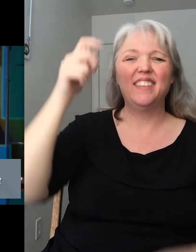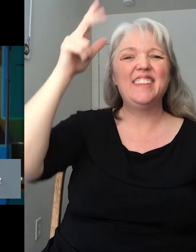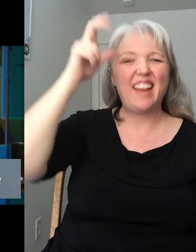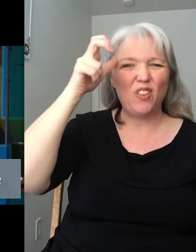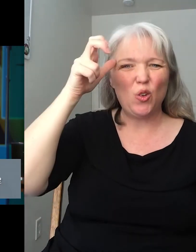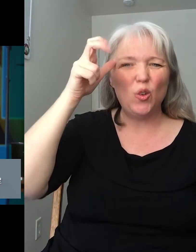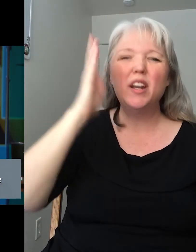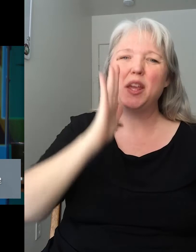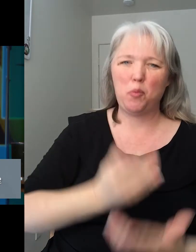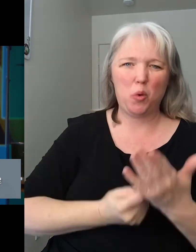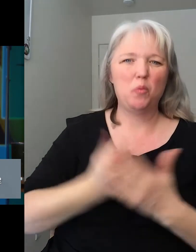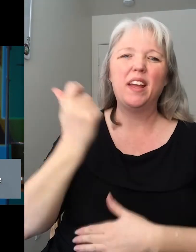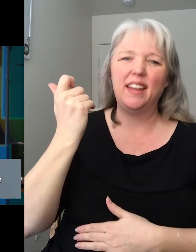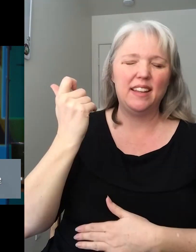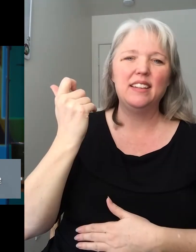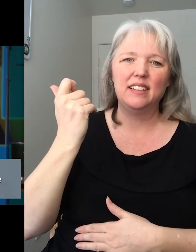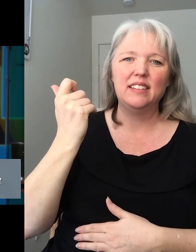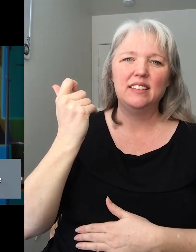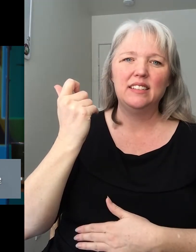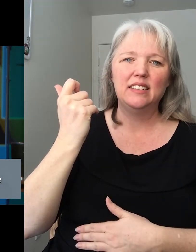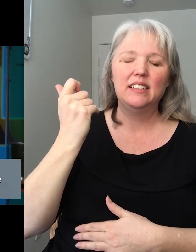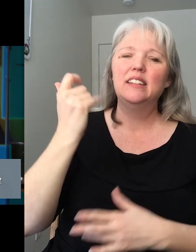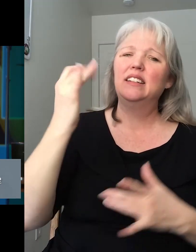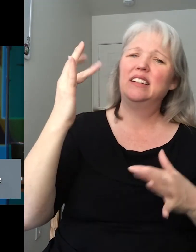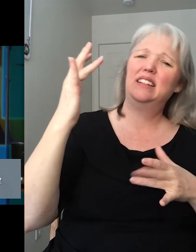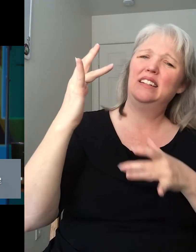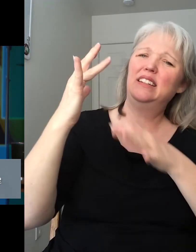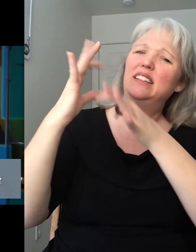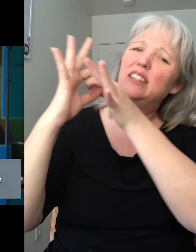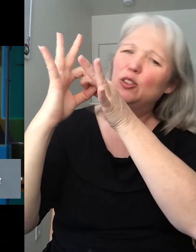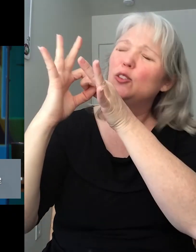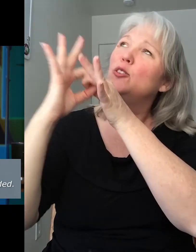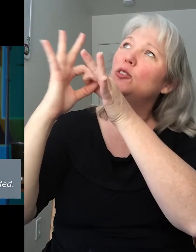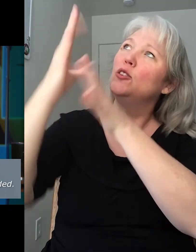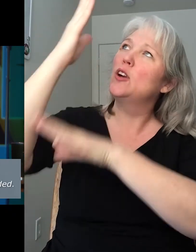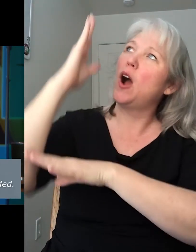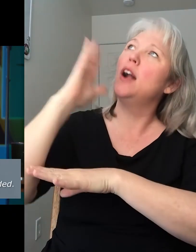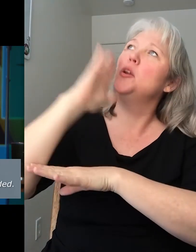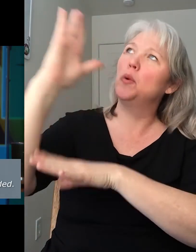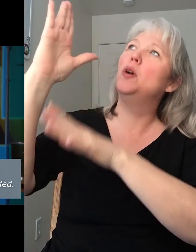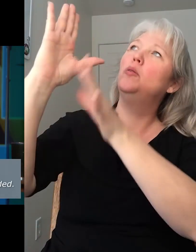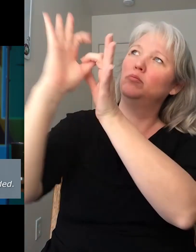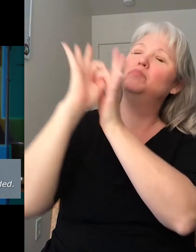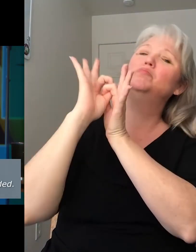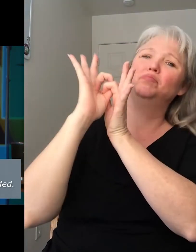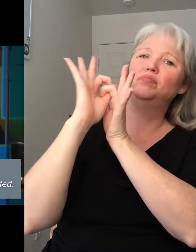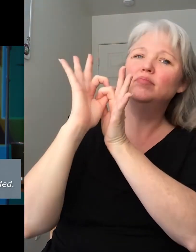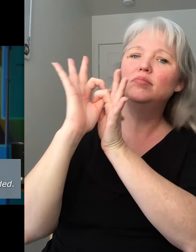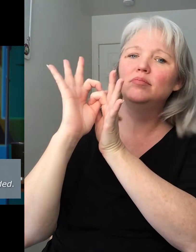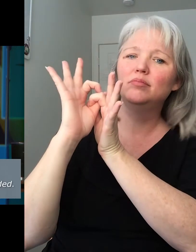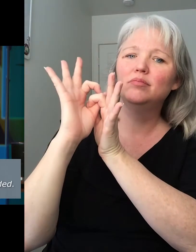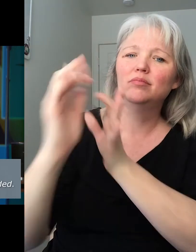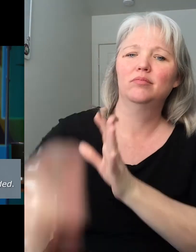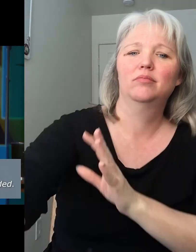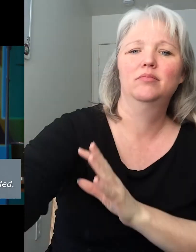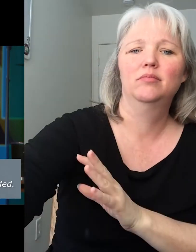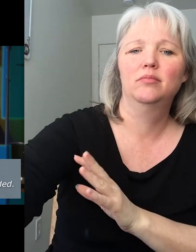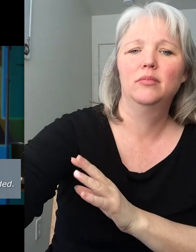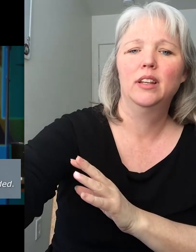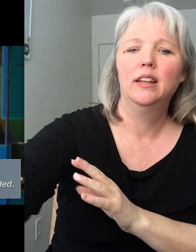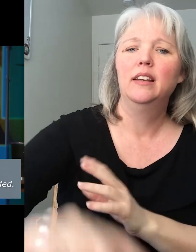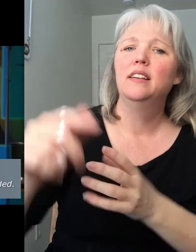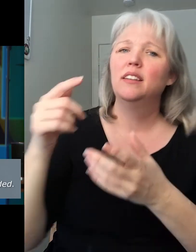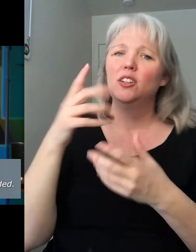devil, and he will flee from you. Draw near to God, and he'll draw near to you. Cleanse